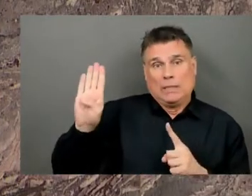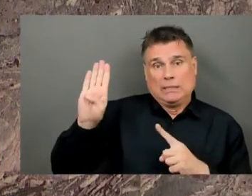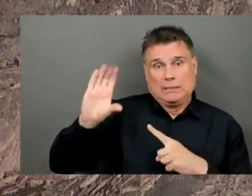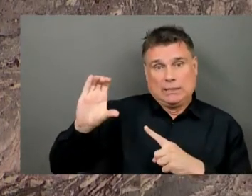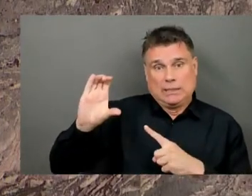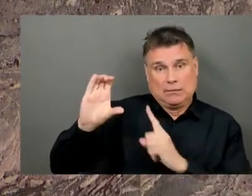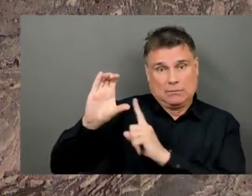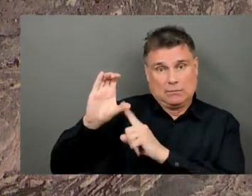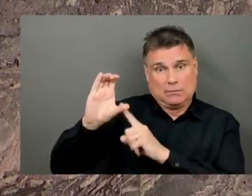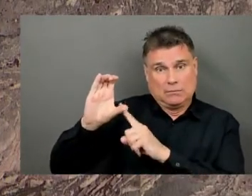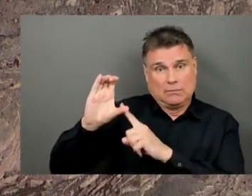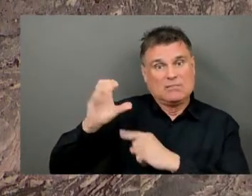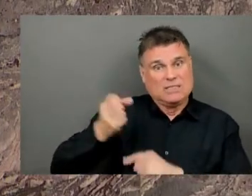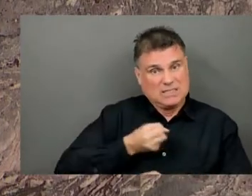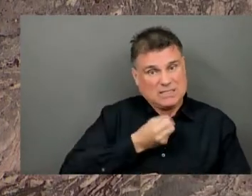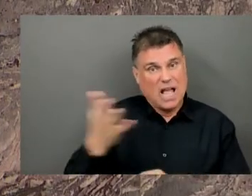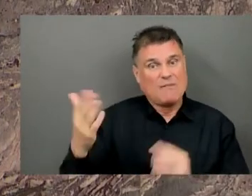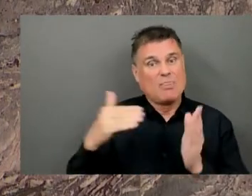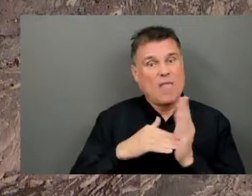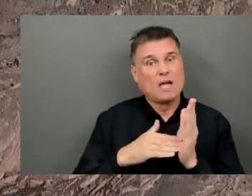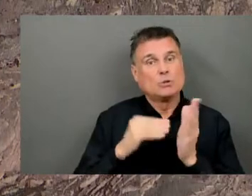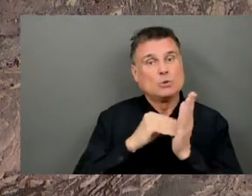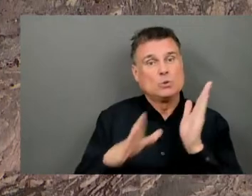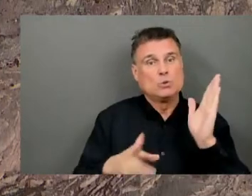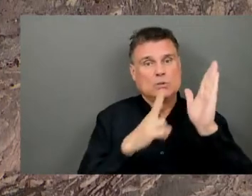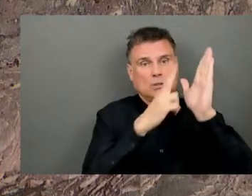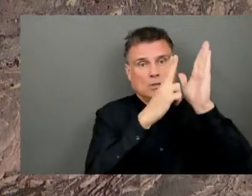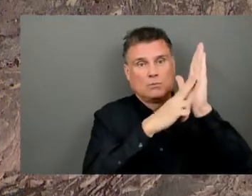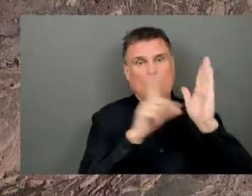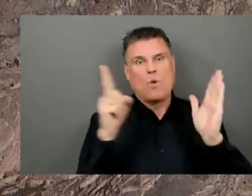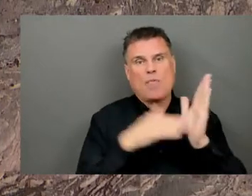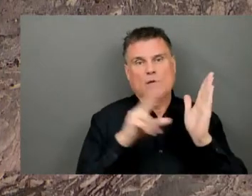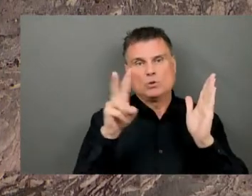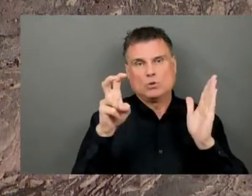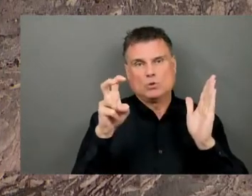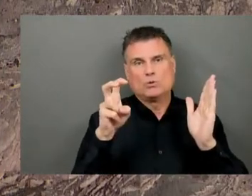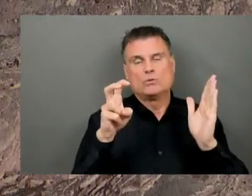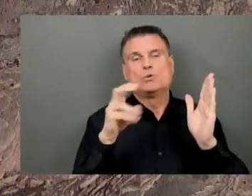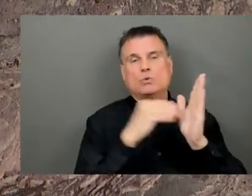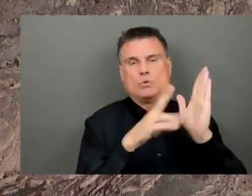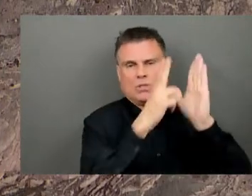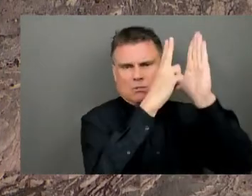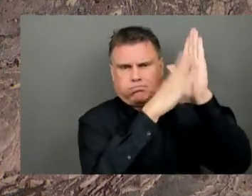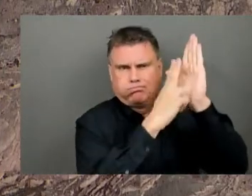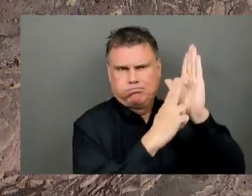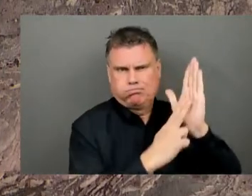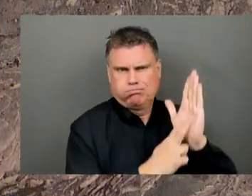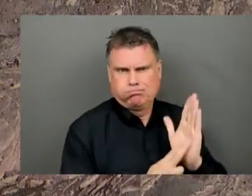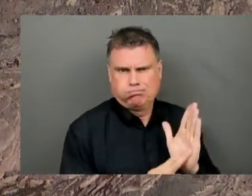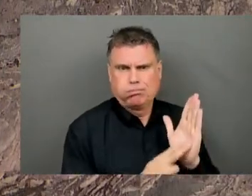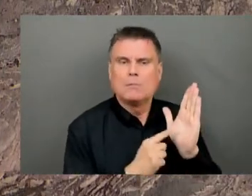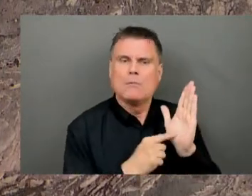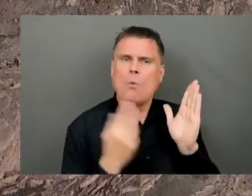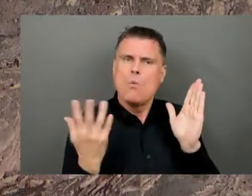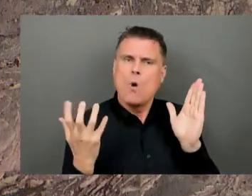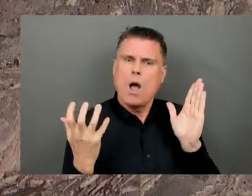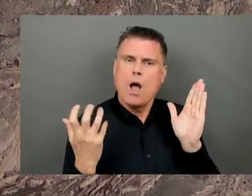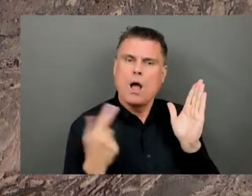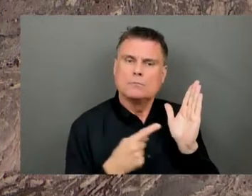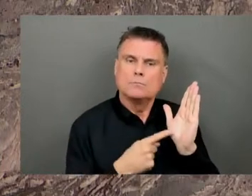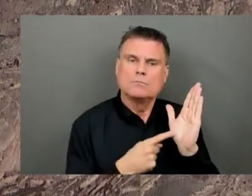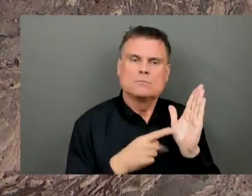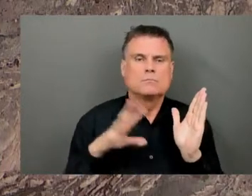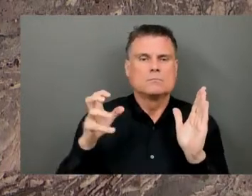for Hillel House, a safe haven for Jewish students on campus, one that has existed for over 75 years. Jewish students